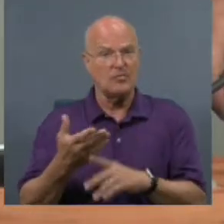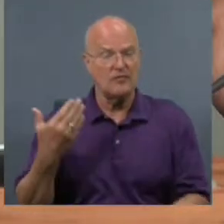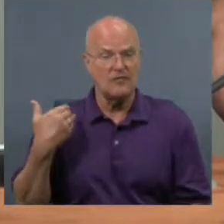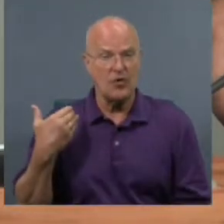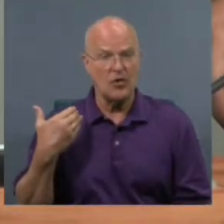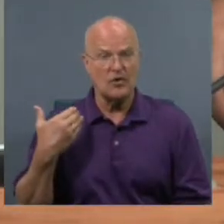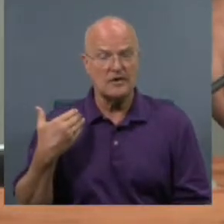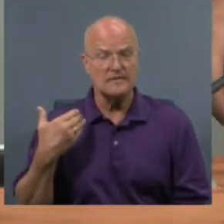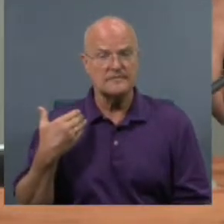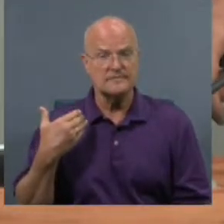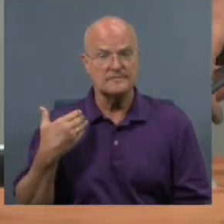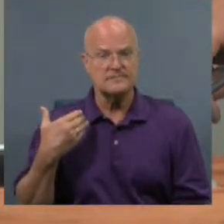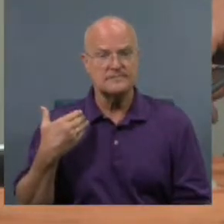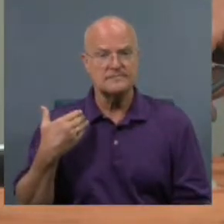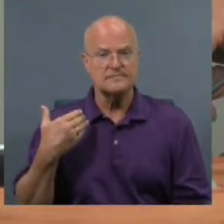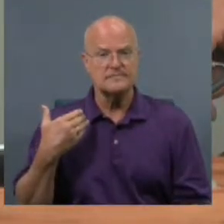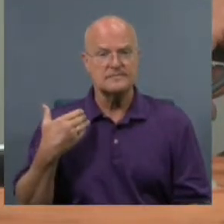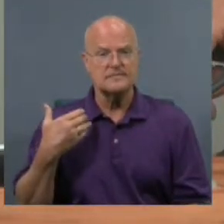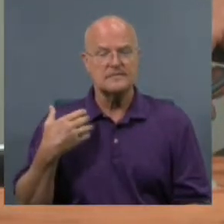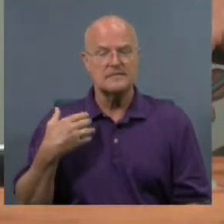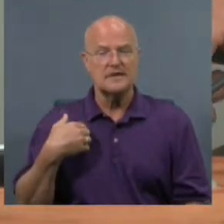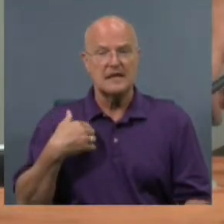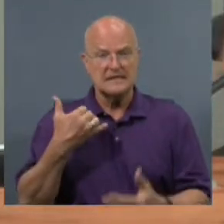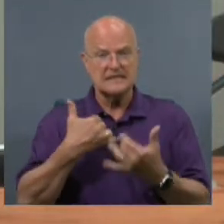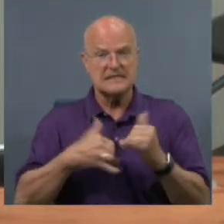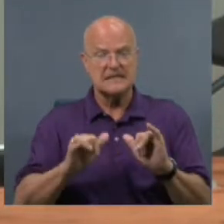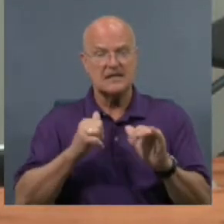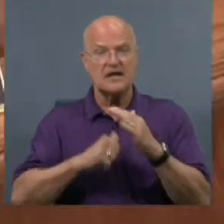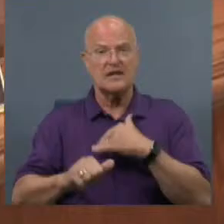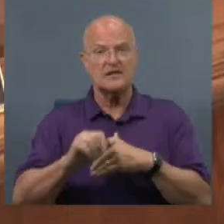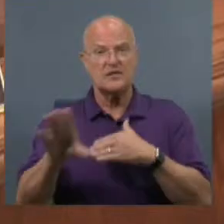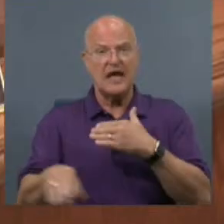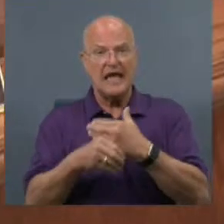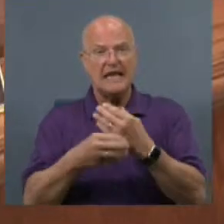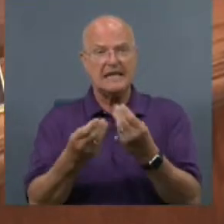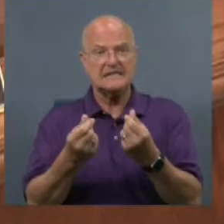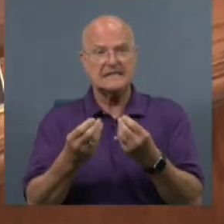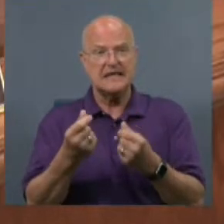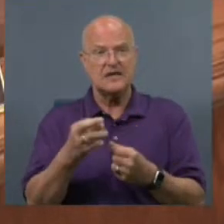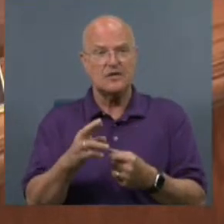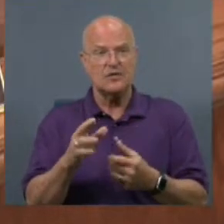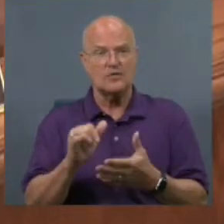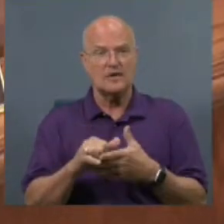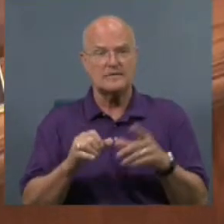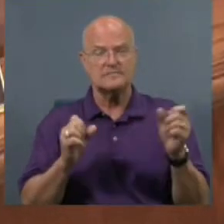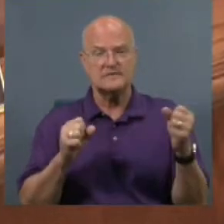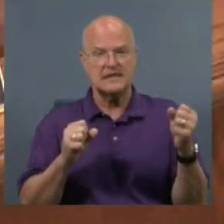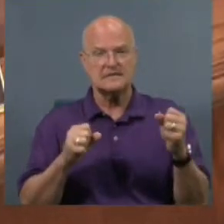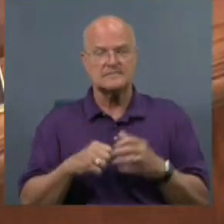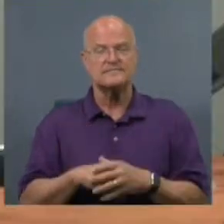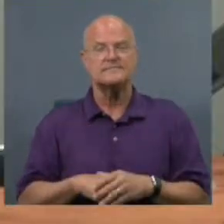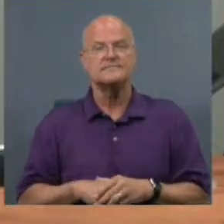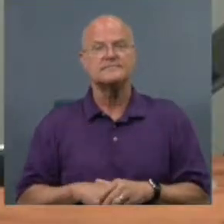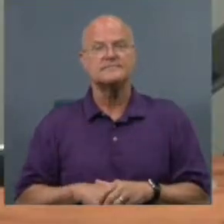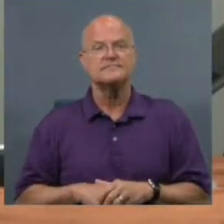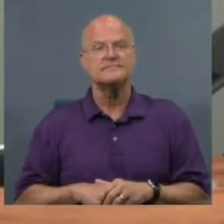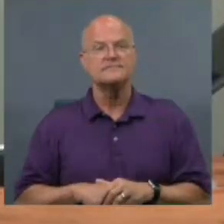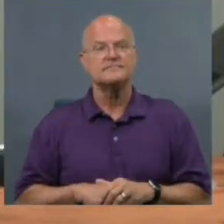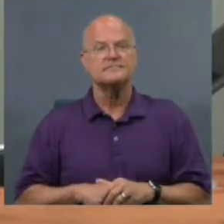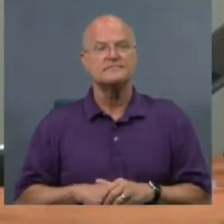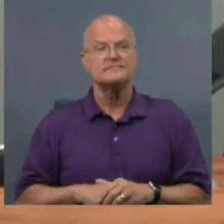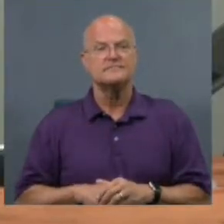before. Was that still under annexed land, or was Yes, sir. that? Okay. That's what I wanted.